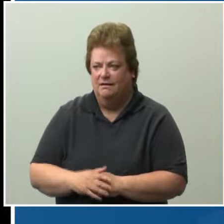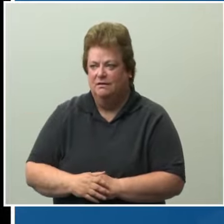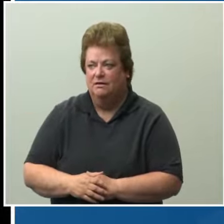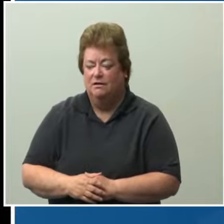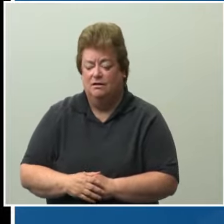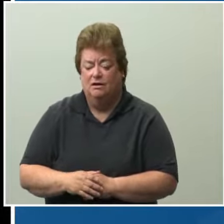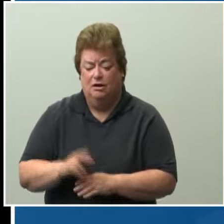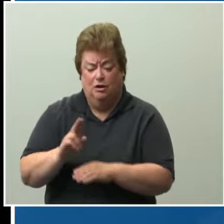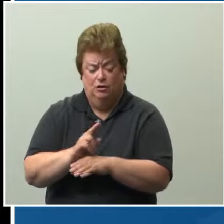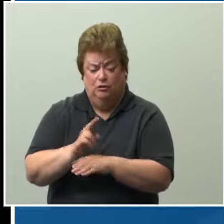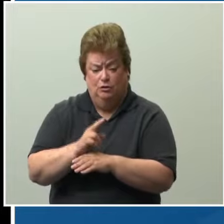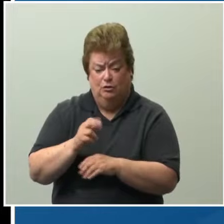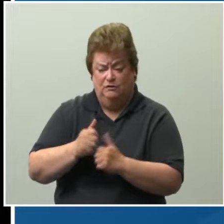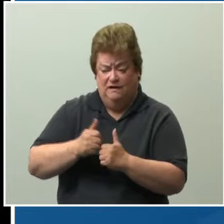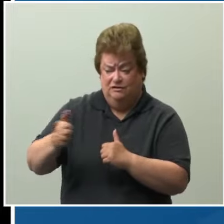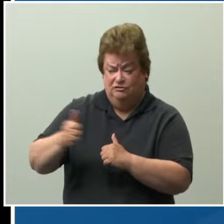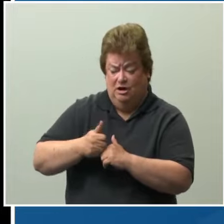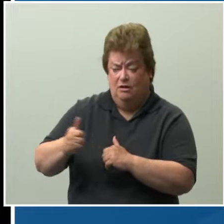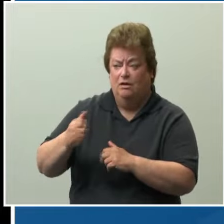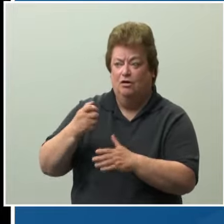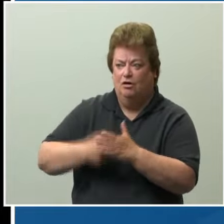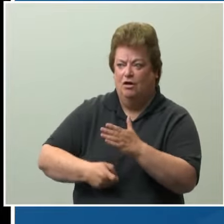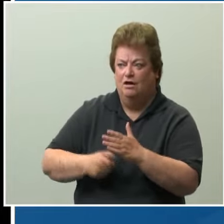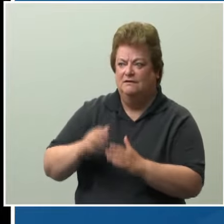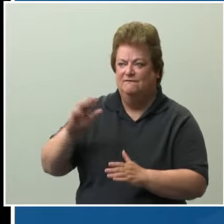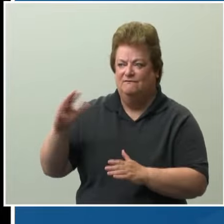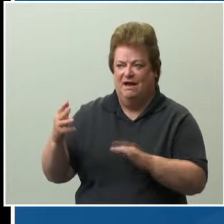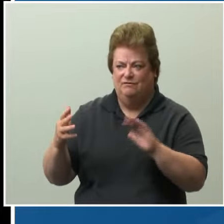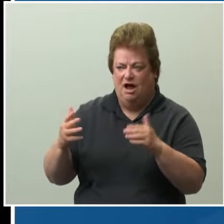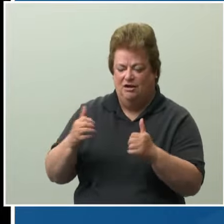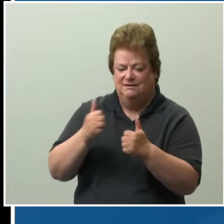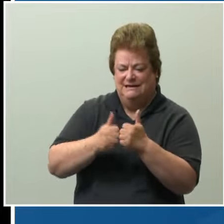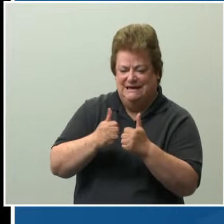Cost to use the shuttle is $5 each way,